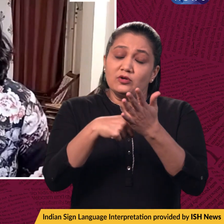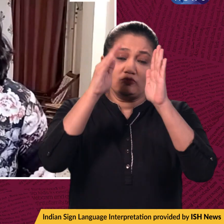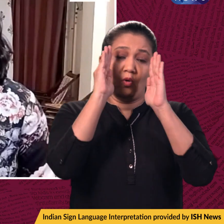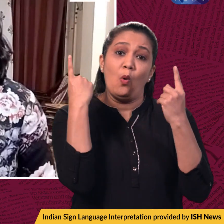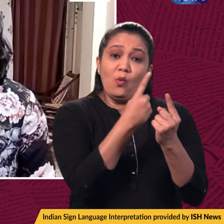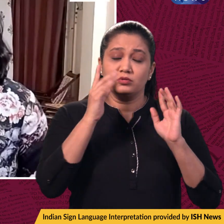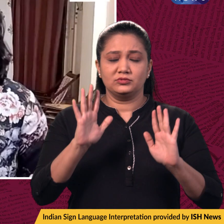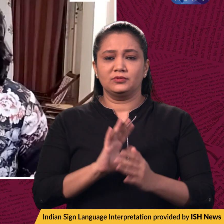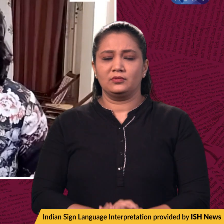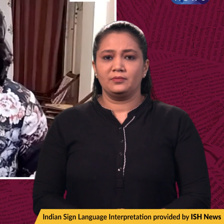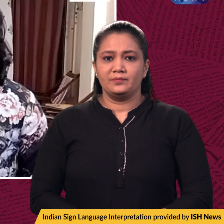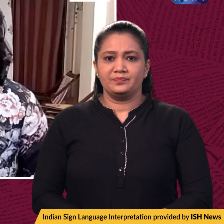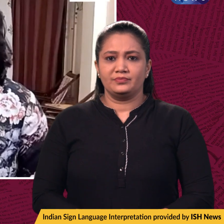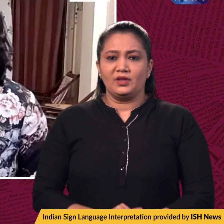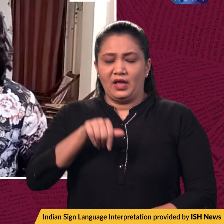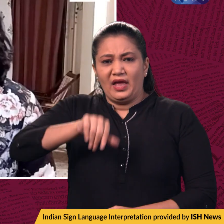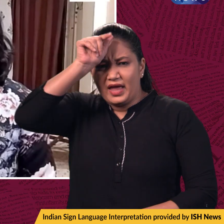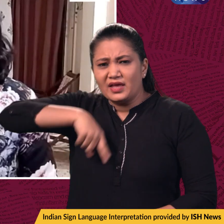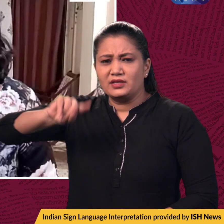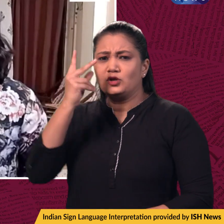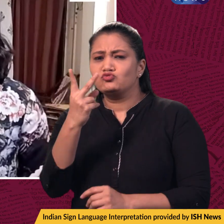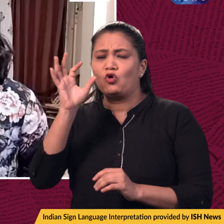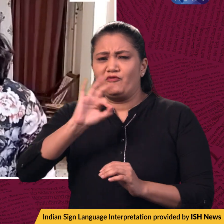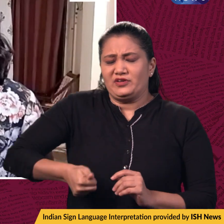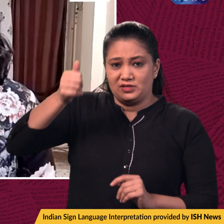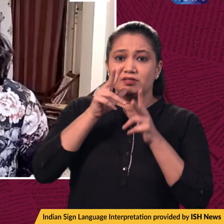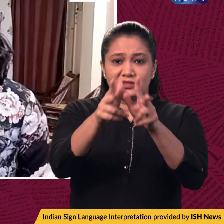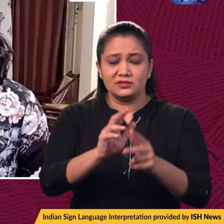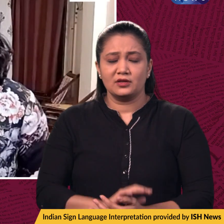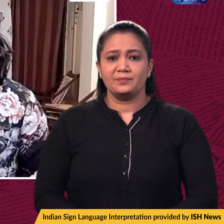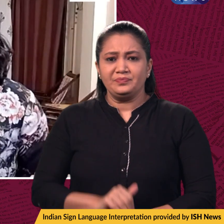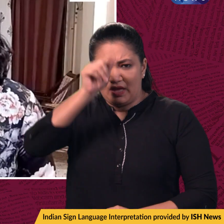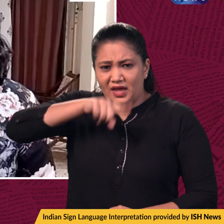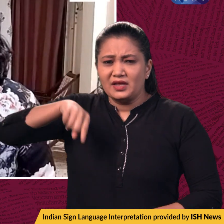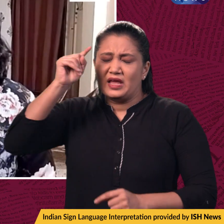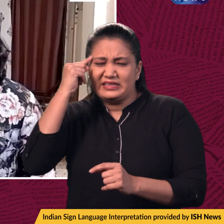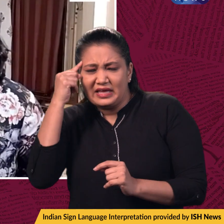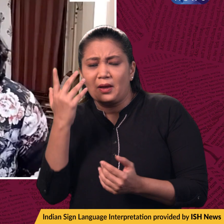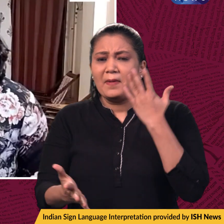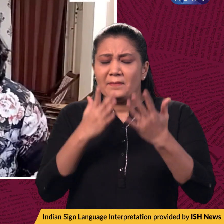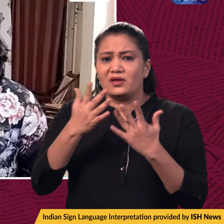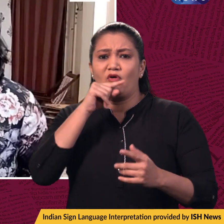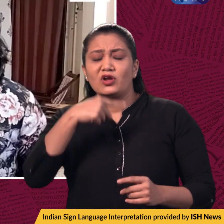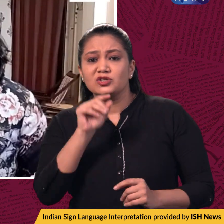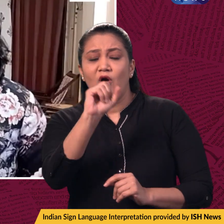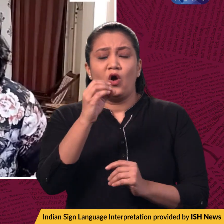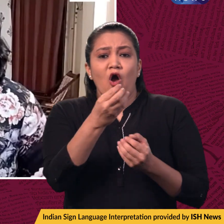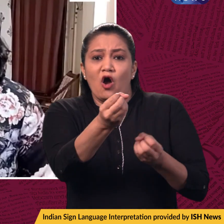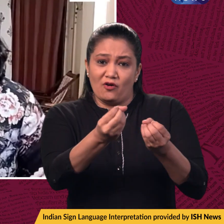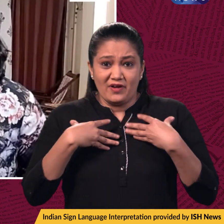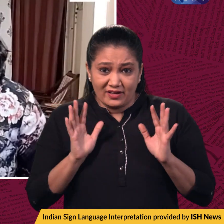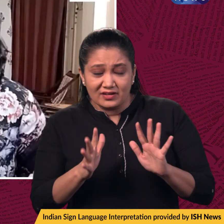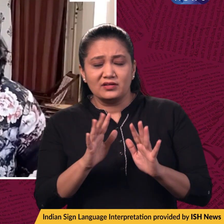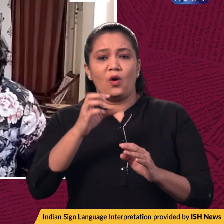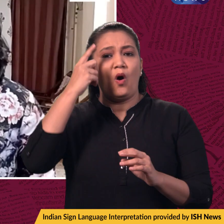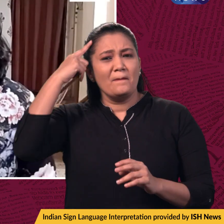Reuters report, which cites 2 Indian officials who said that India is considering taking up a Russian offer to